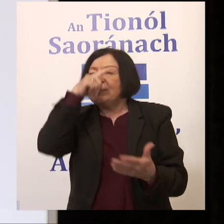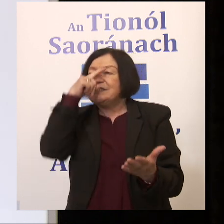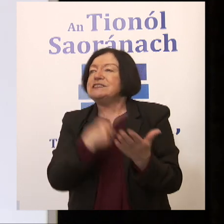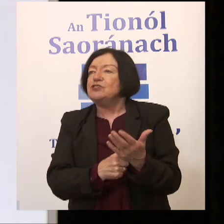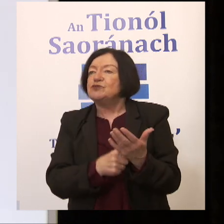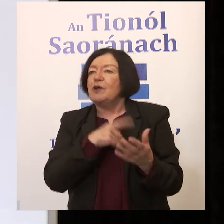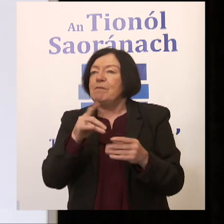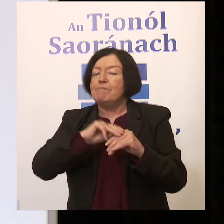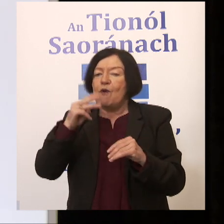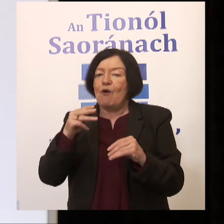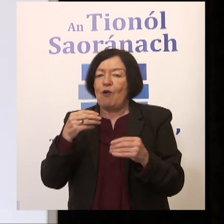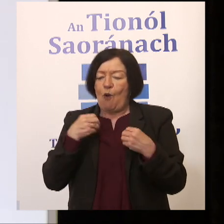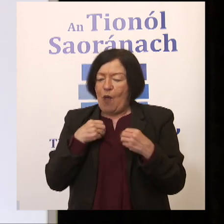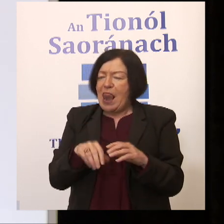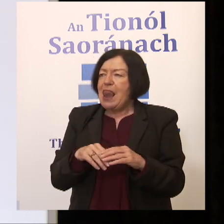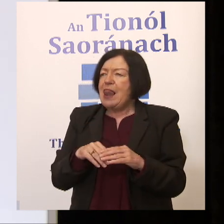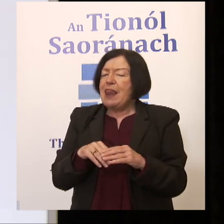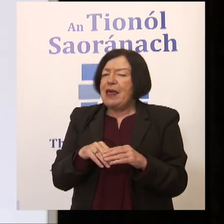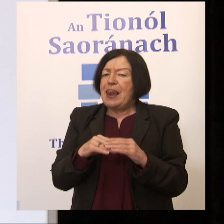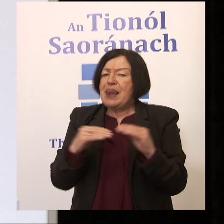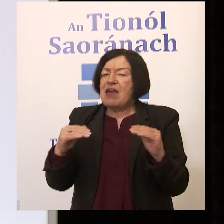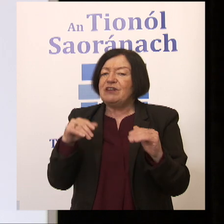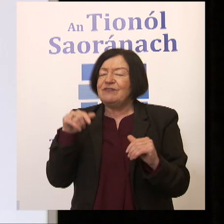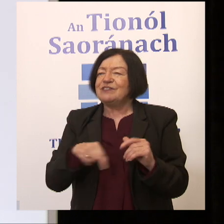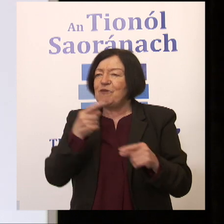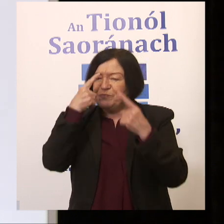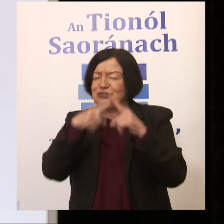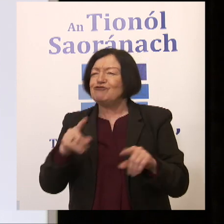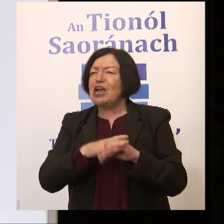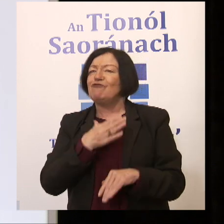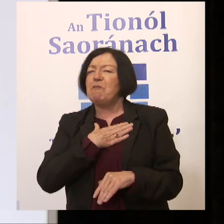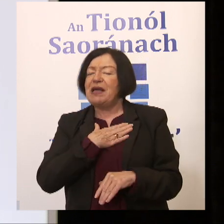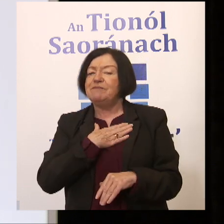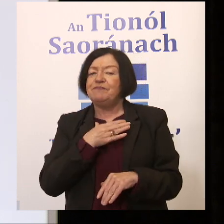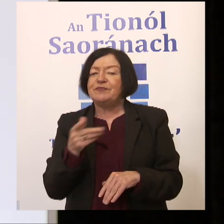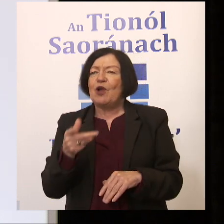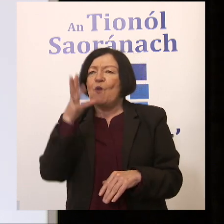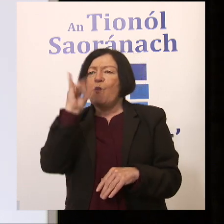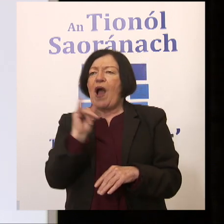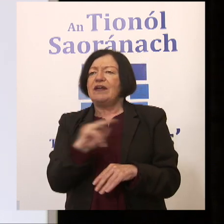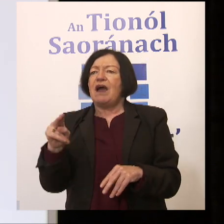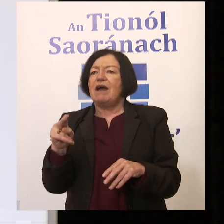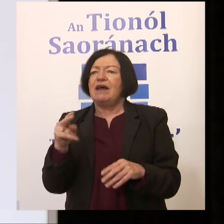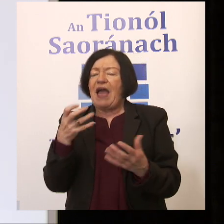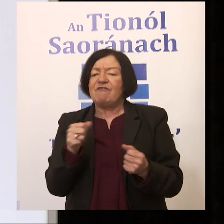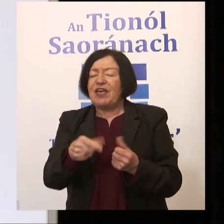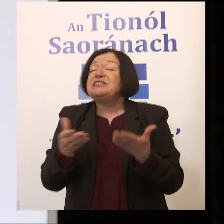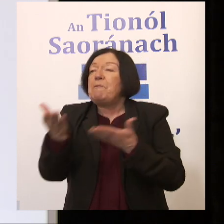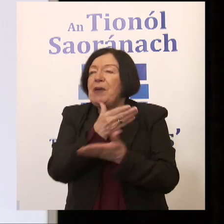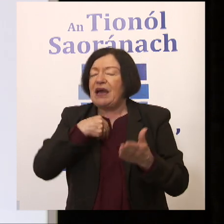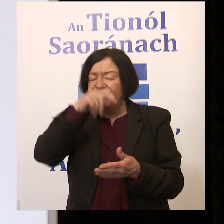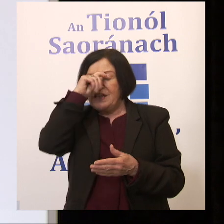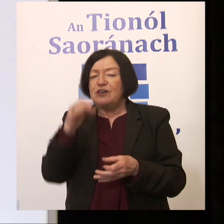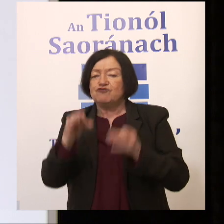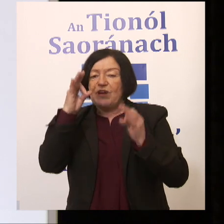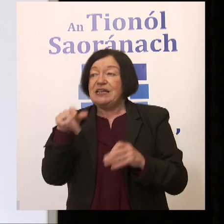we could make at a more localised level? And that's always been a strange thing for me. Why have we not had that debate? So I think it's great that